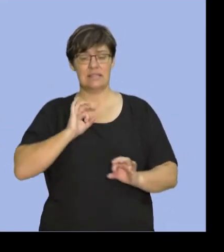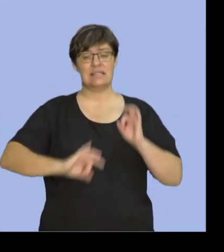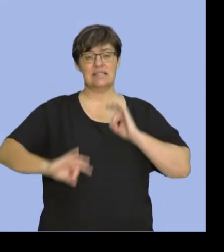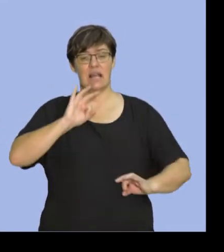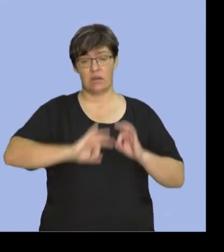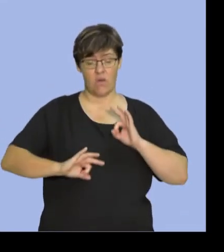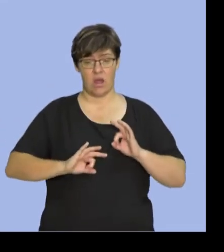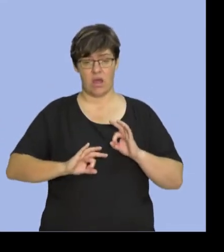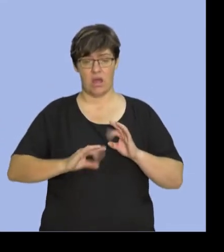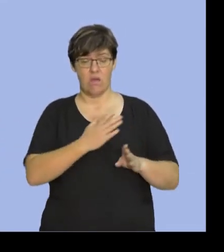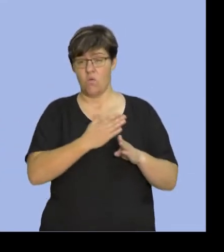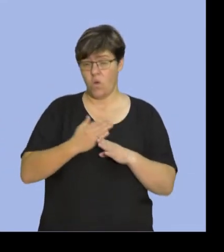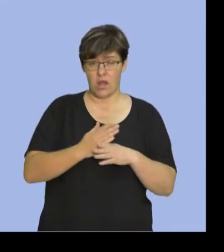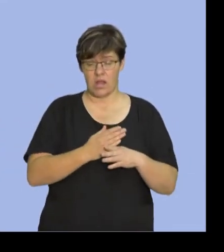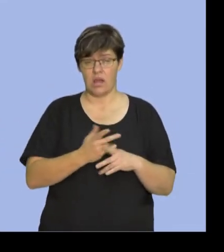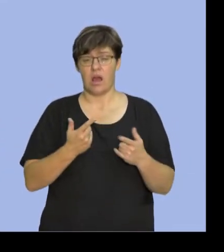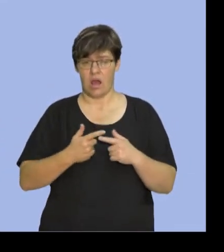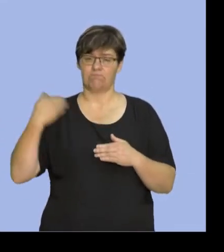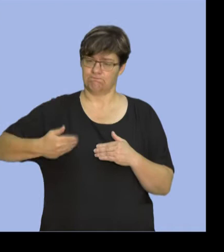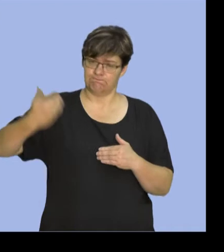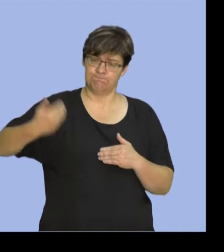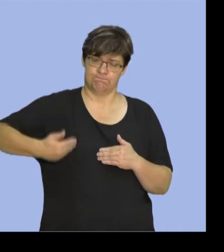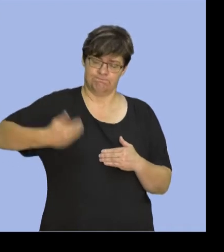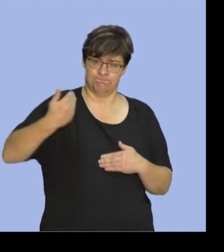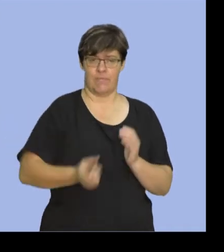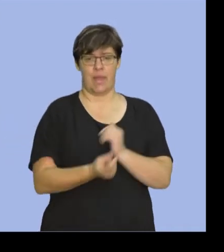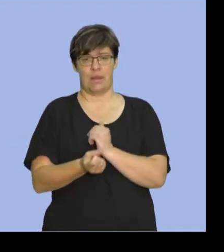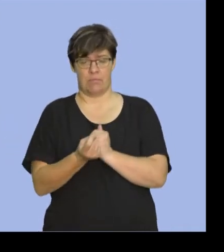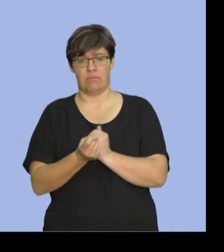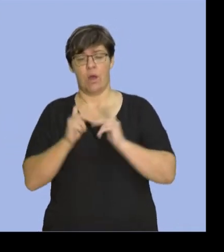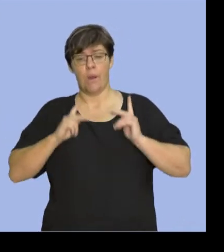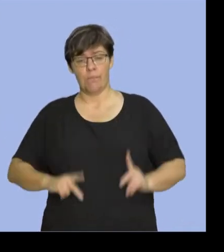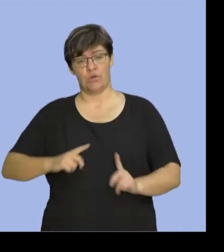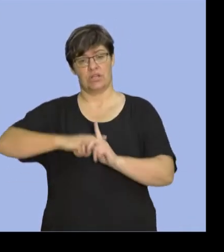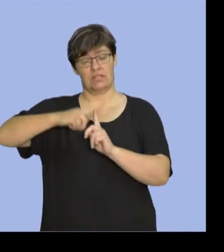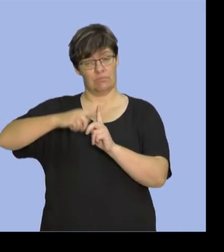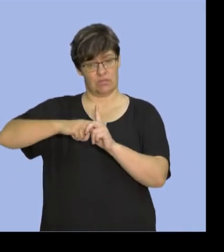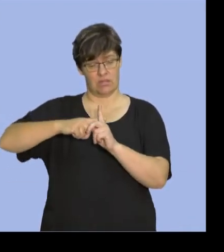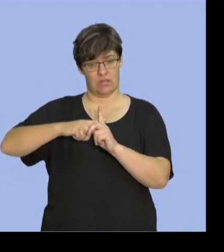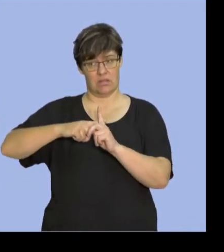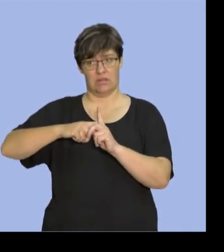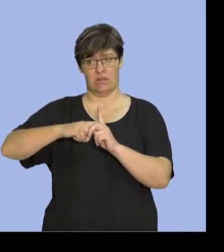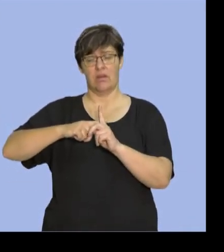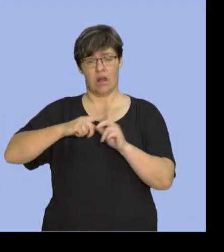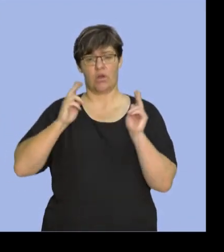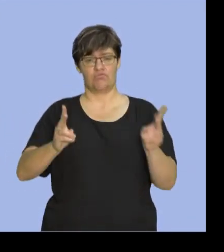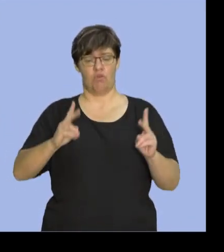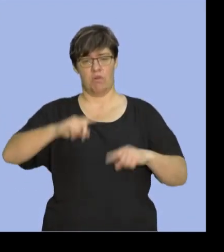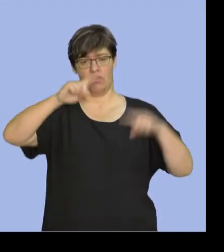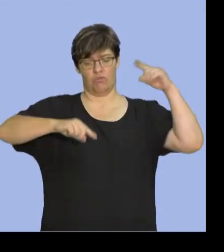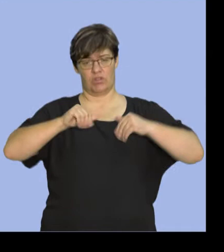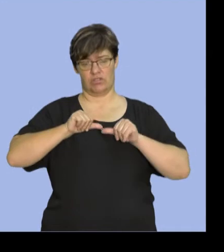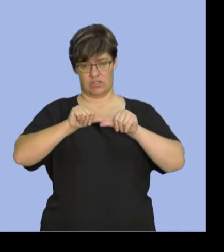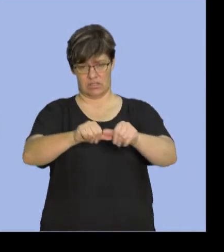respiration occurs constantly to keep their body temperatures within their normal range. So they rely